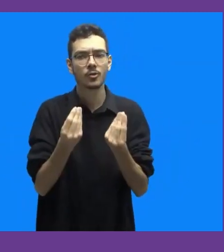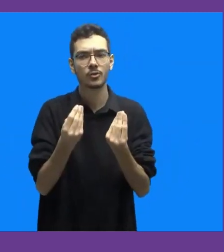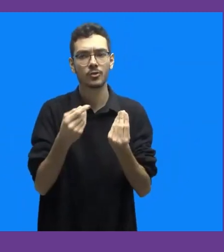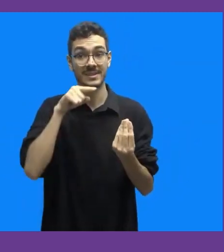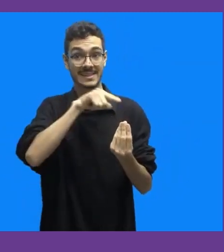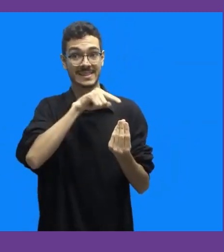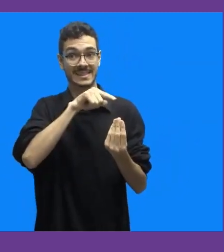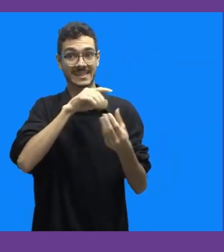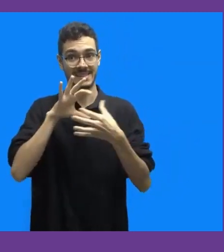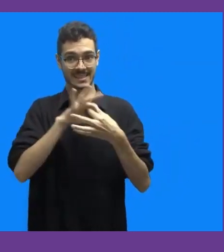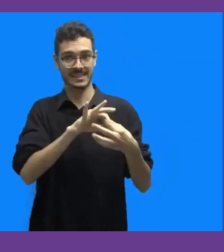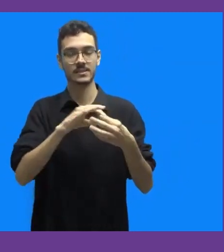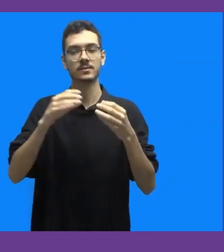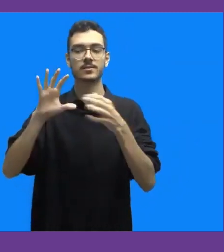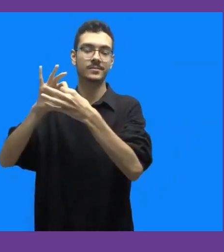for example,